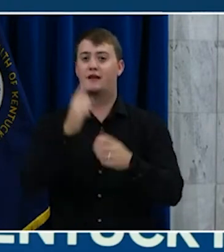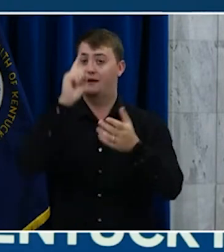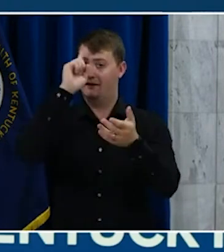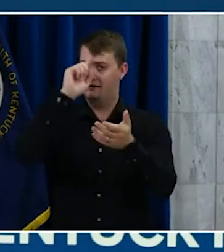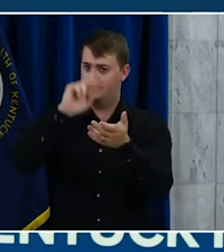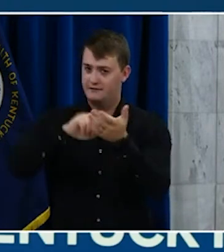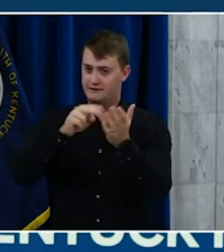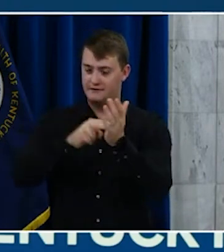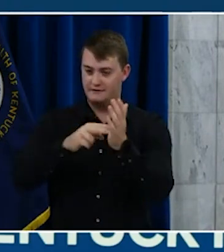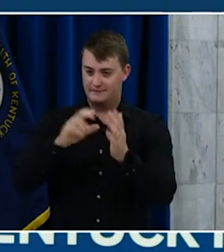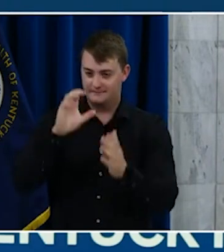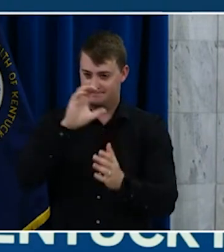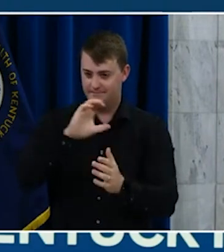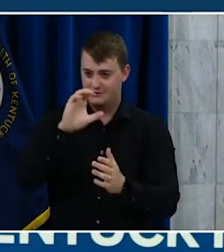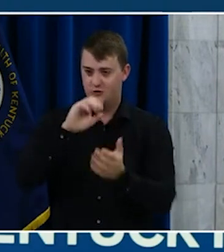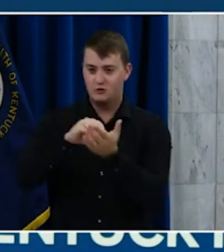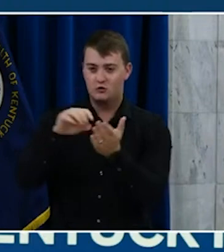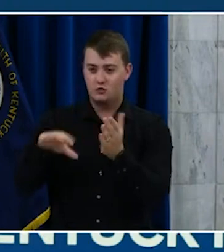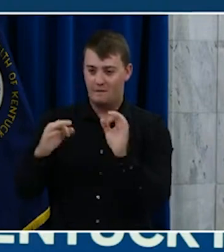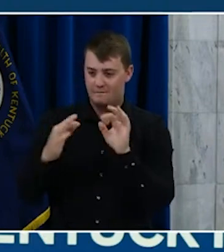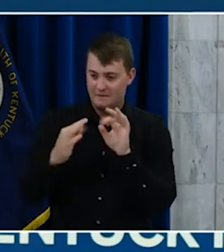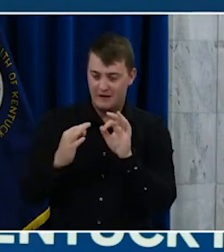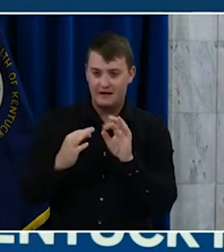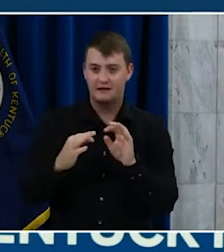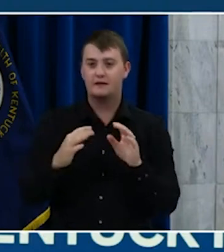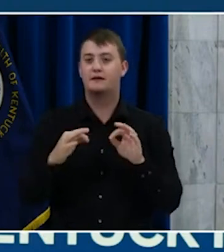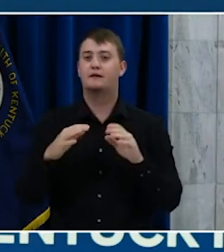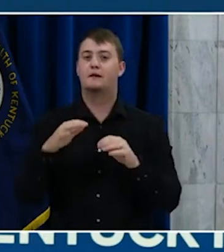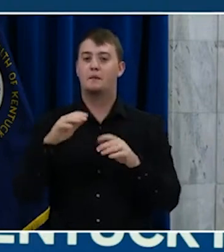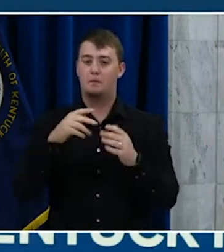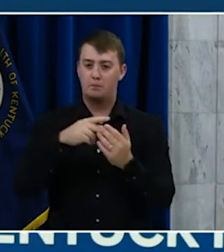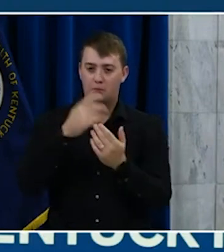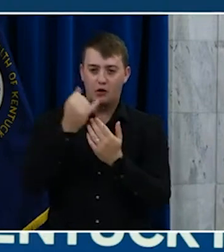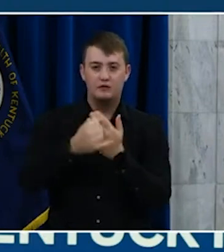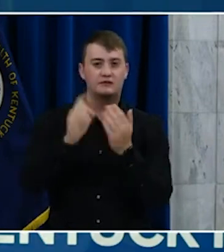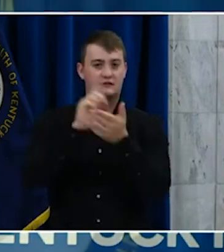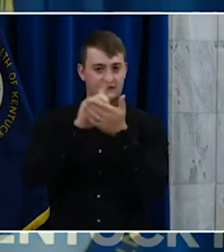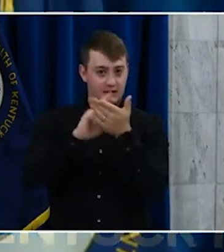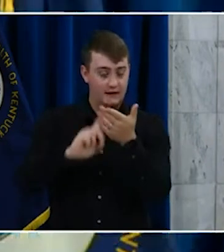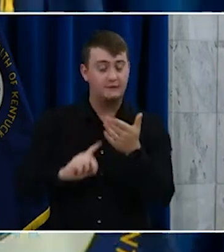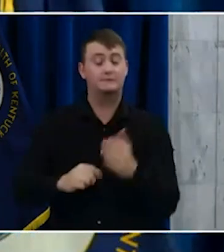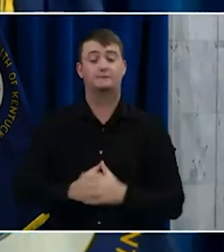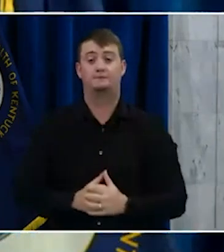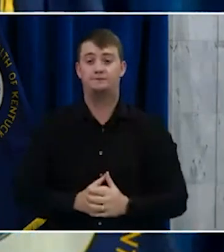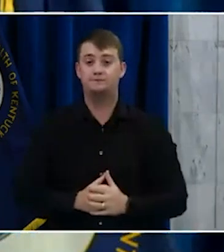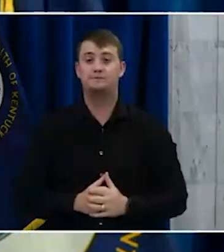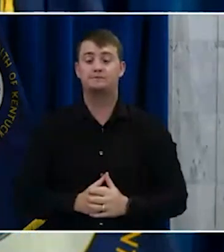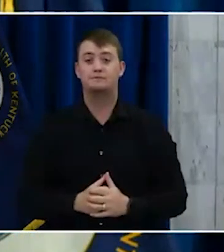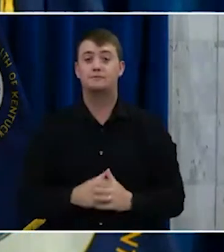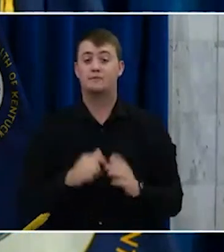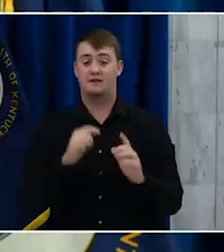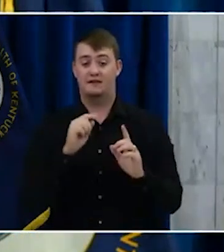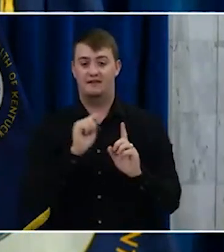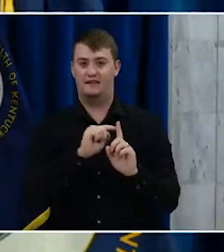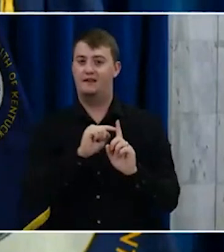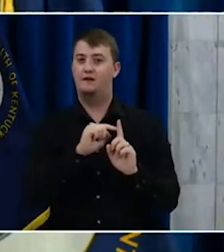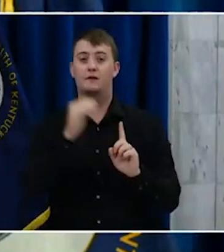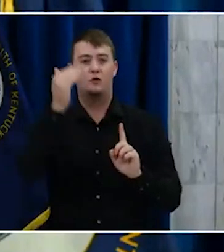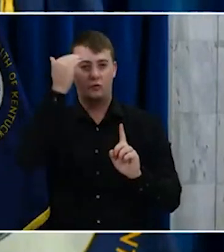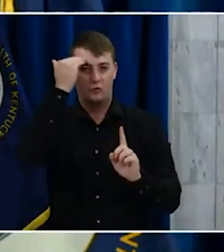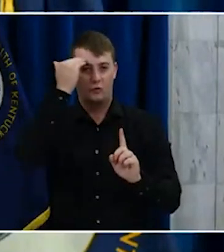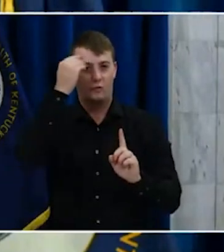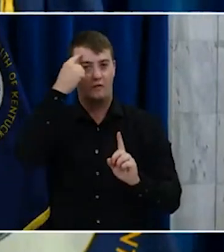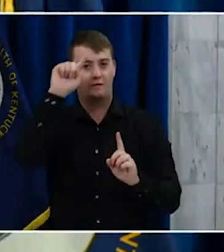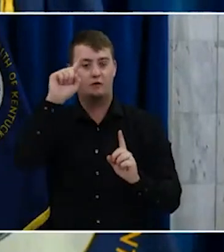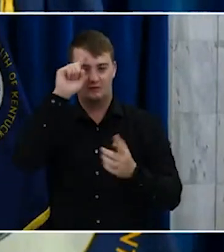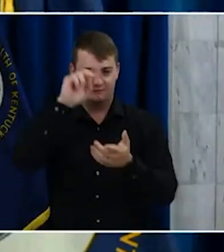intentionally seeks student input and agency in project design. They are known for